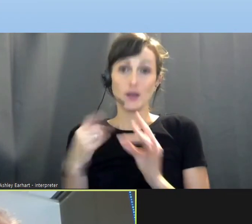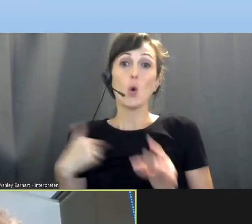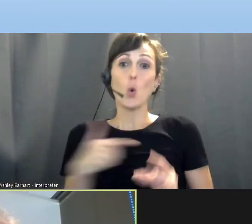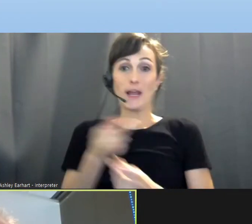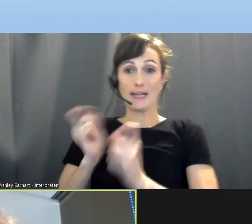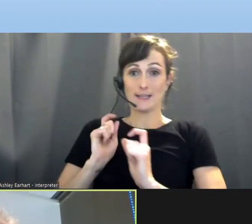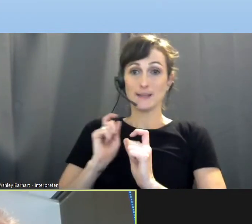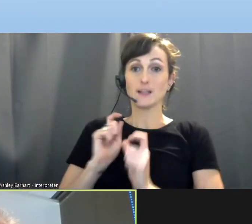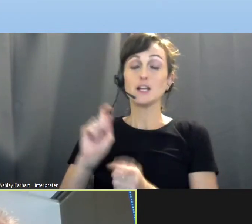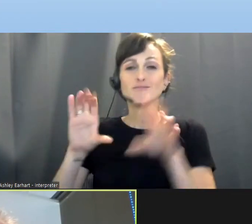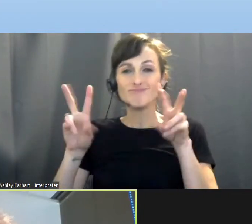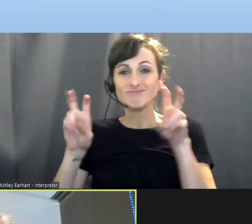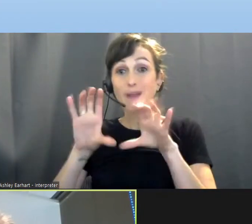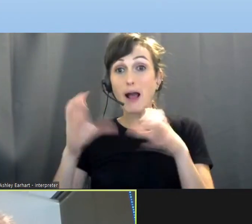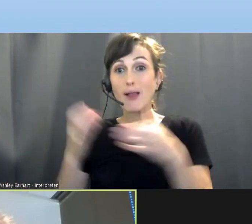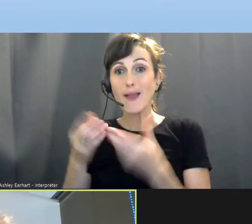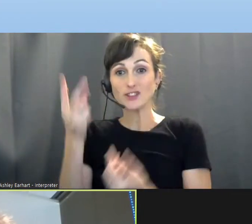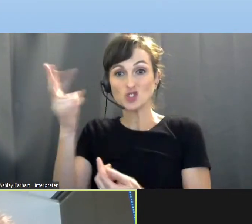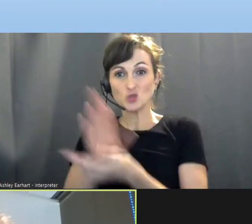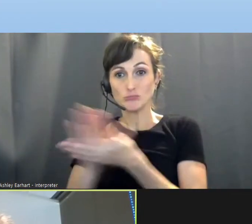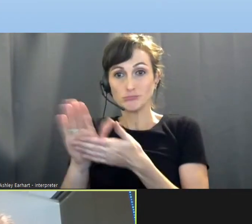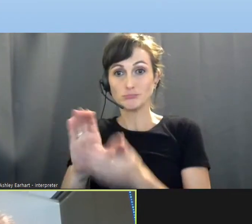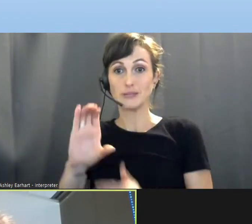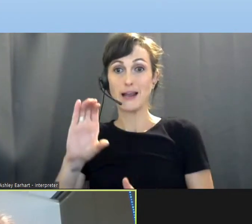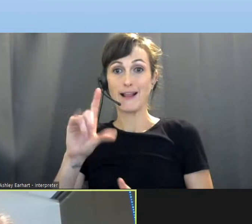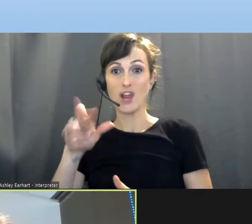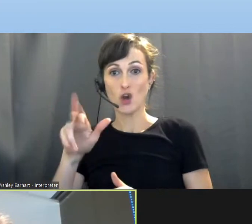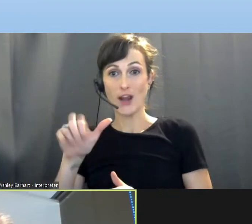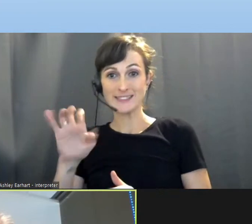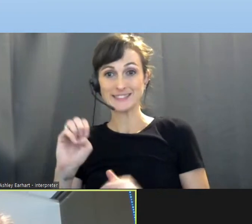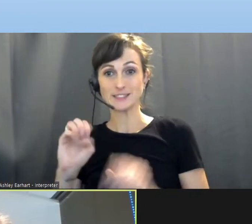is a multi-year process. So it's something that